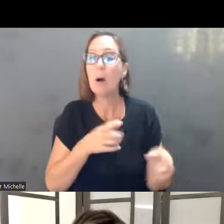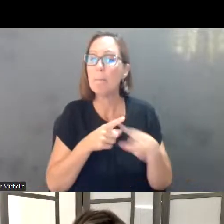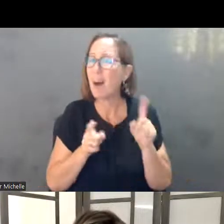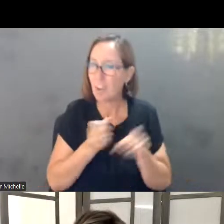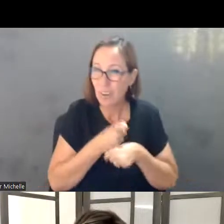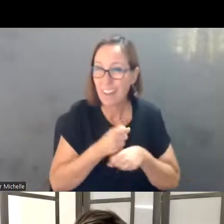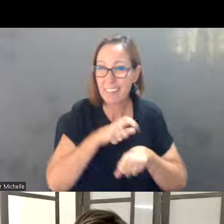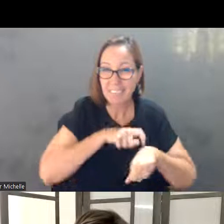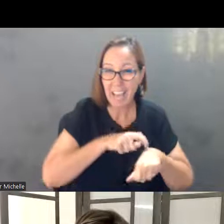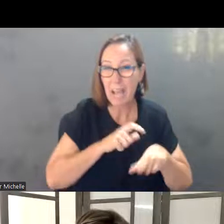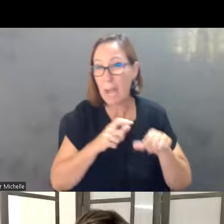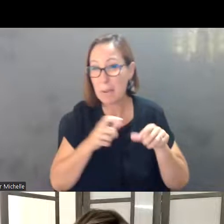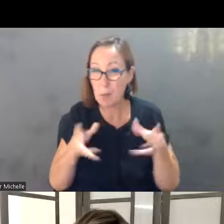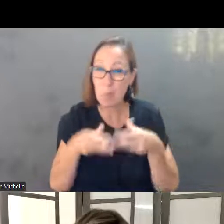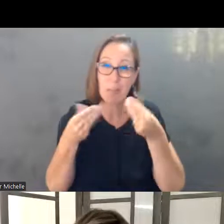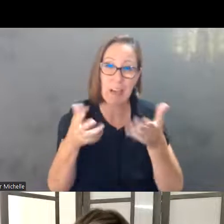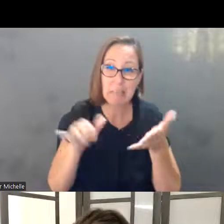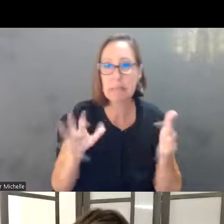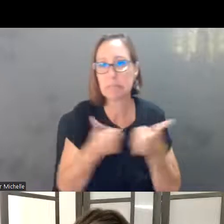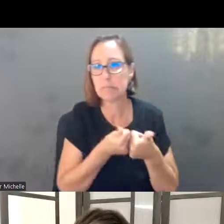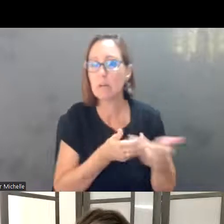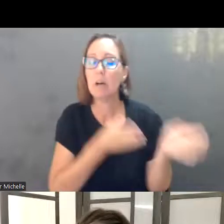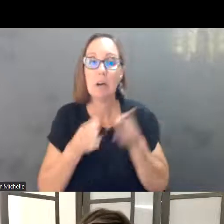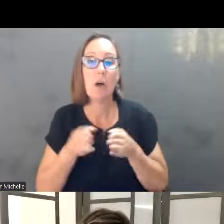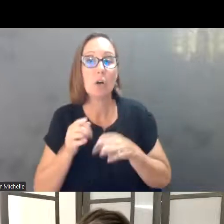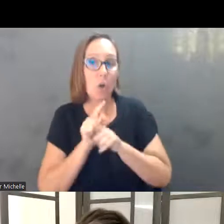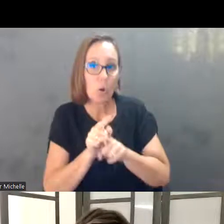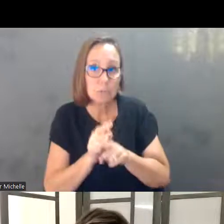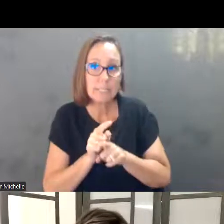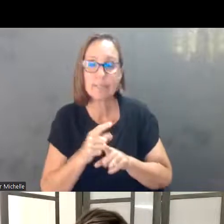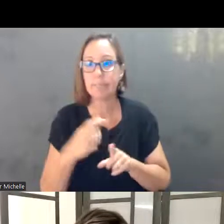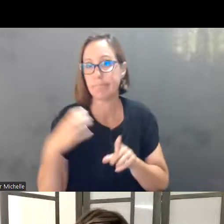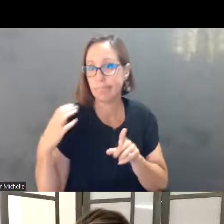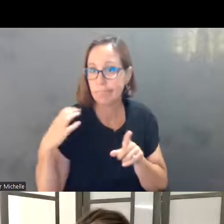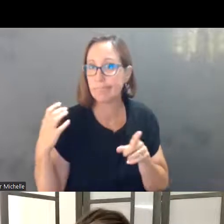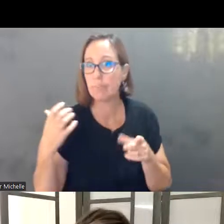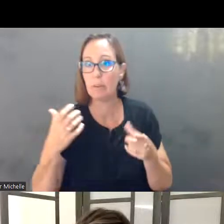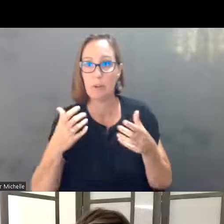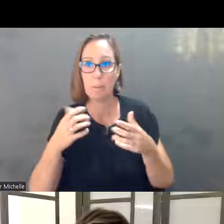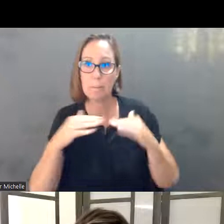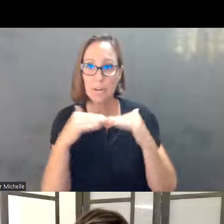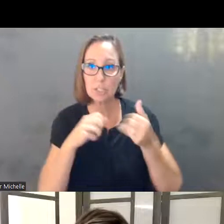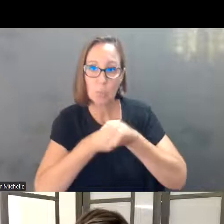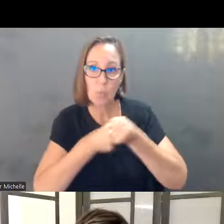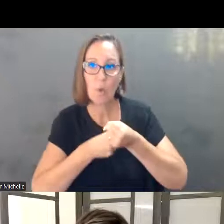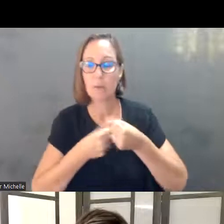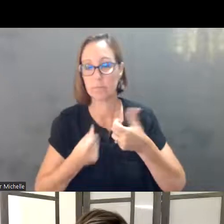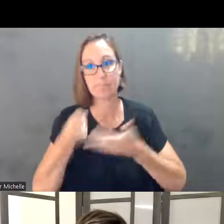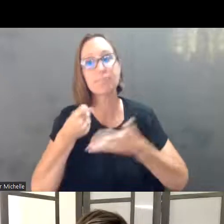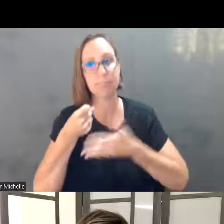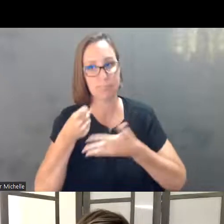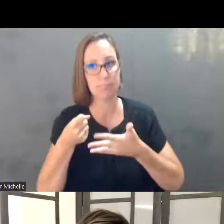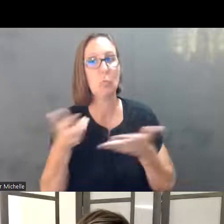that. Coaching, mentoring, and peer support also ranked very high as incorporating